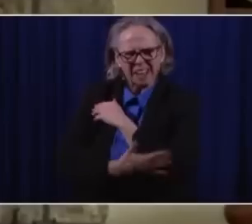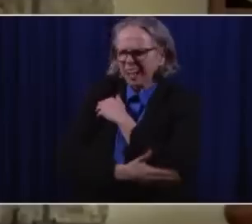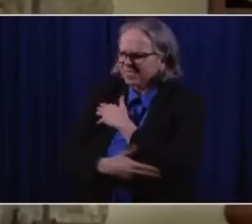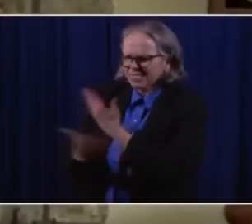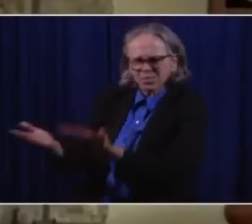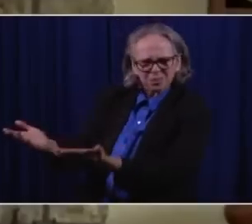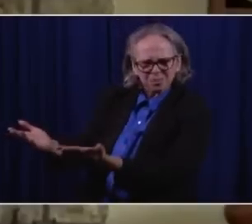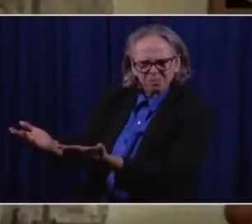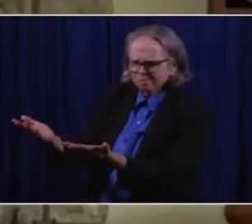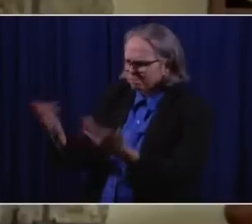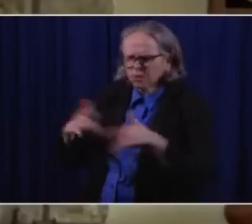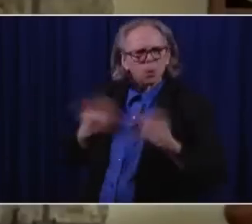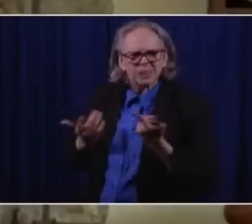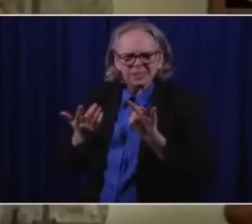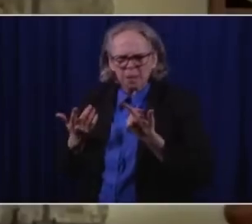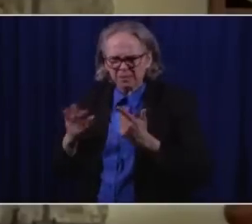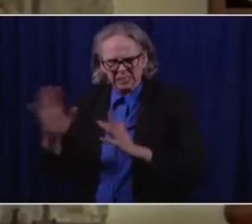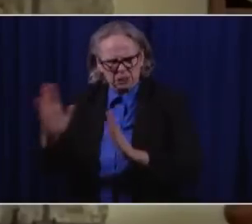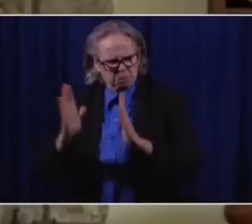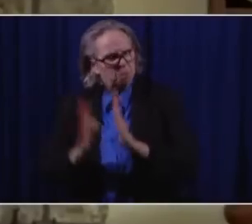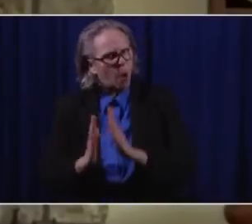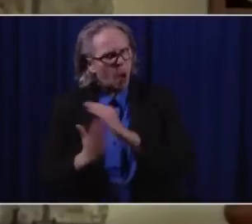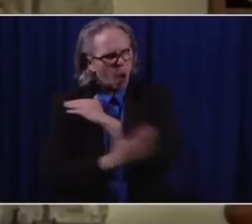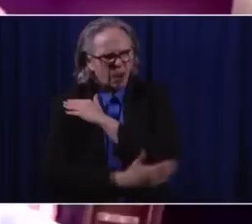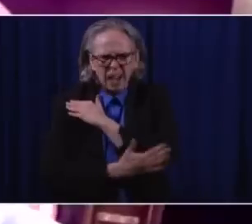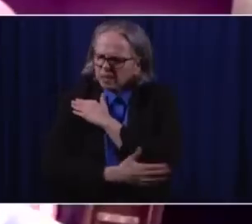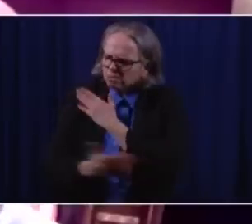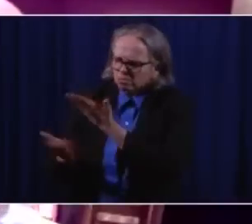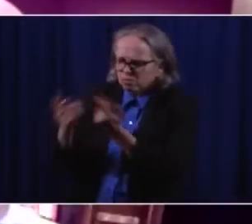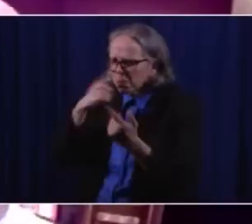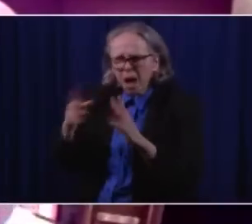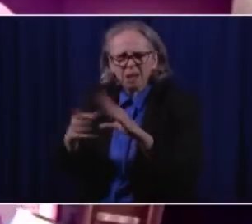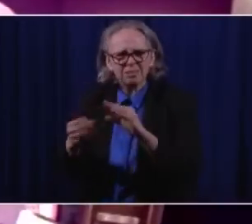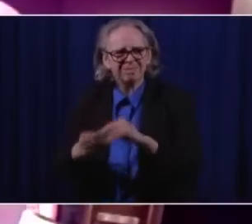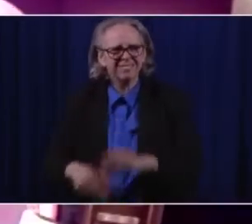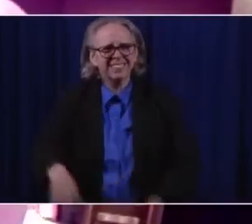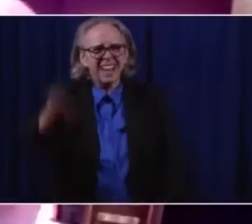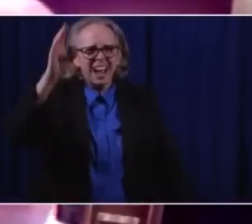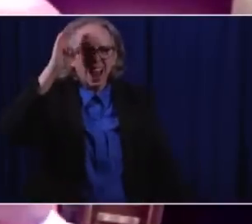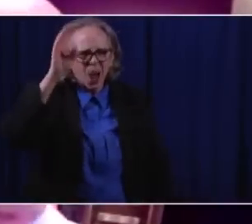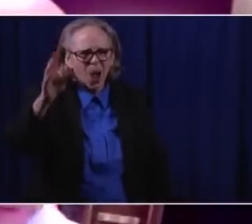you seeing in a small county like Knox County? Hi, Governor. Thanks for having me on.